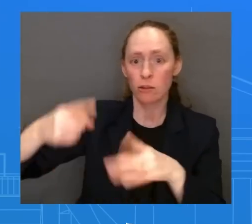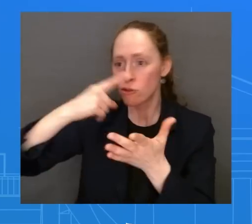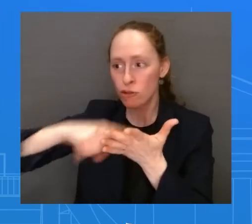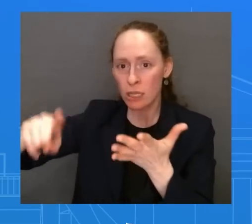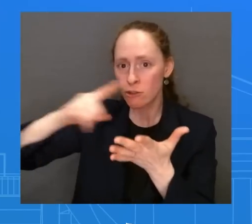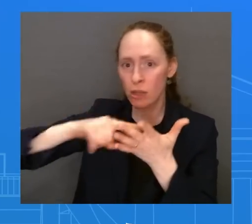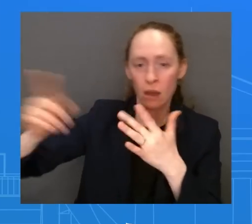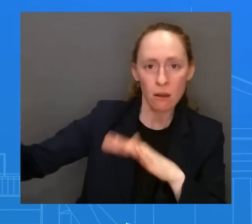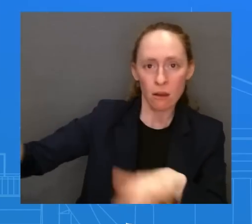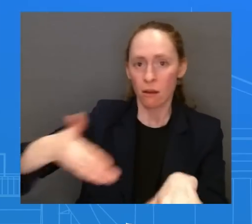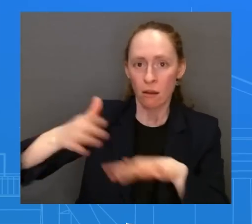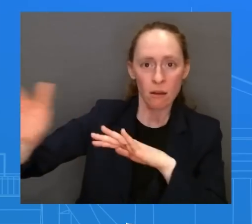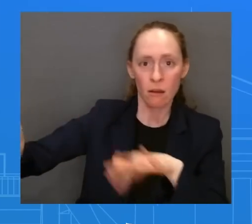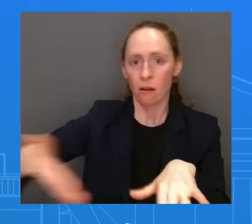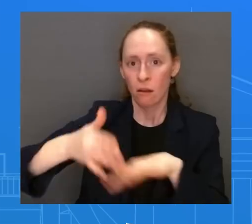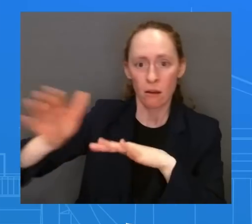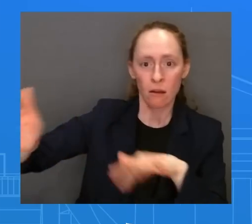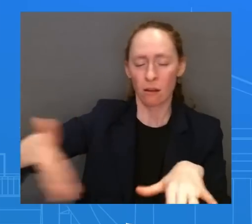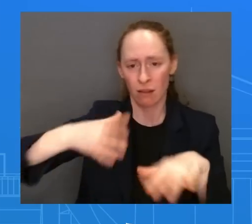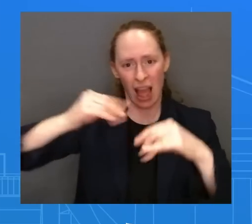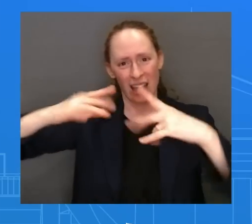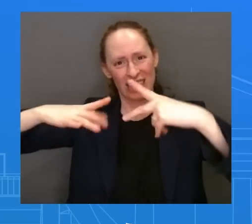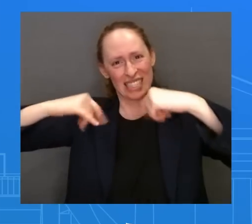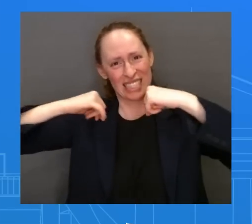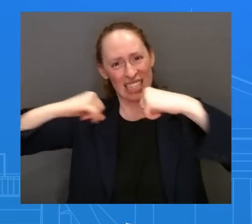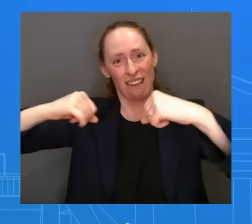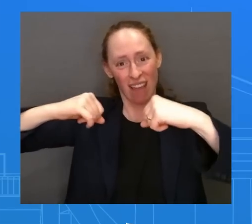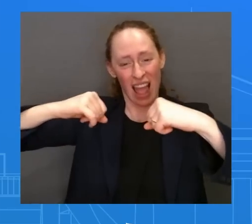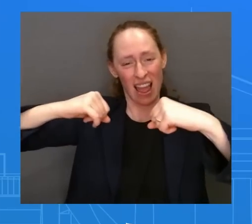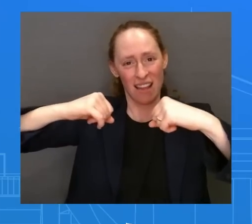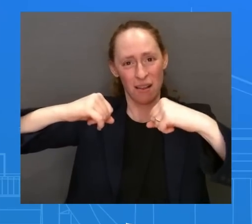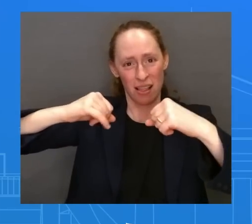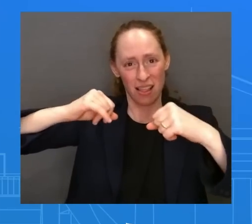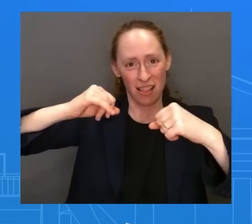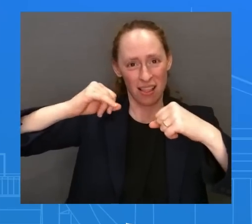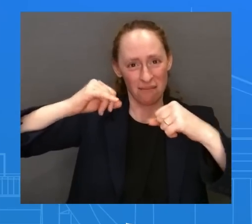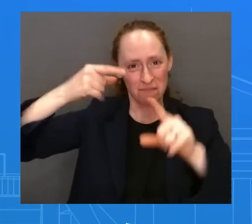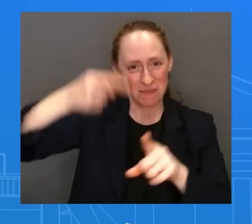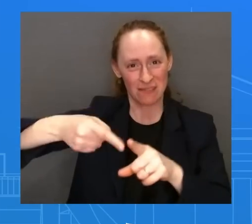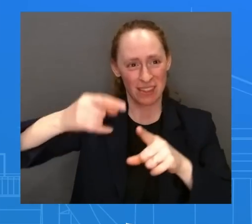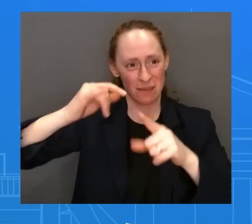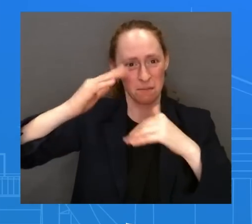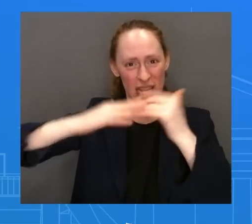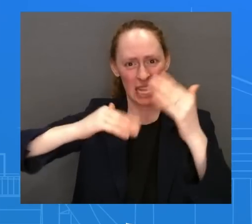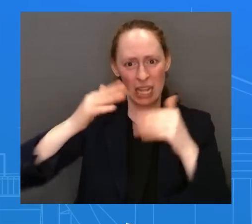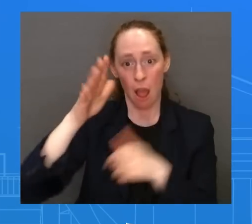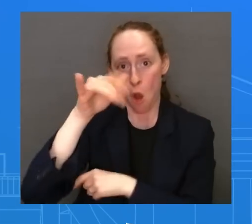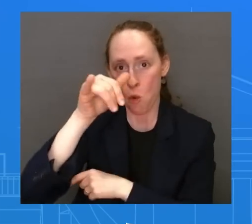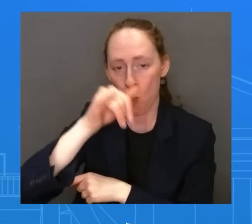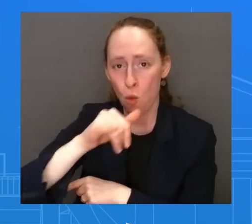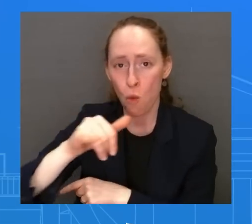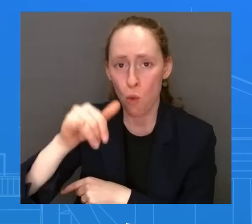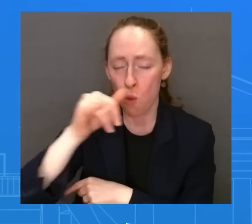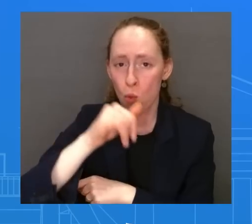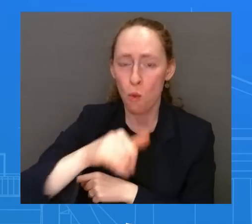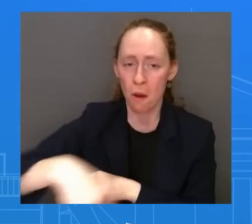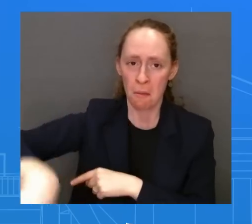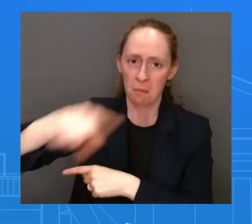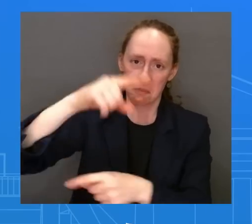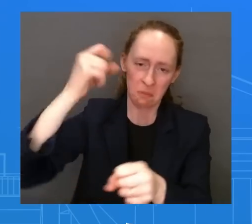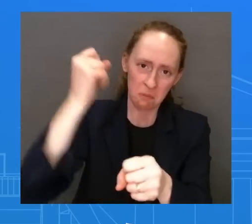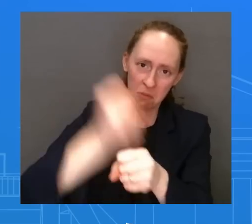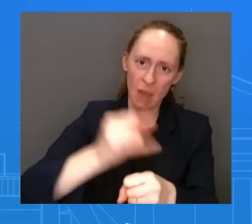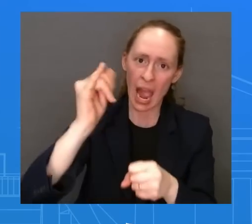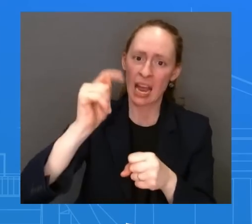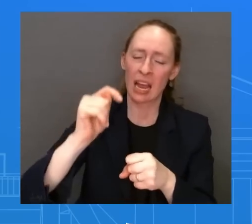external threats um that's pretty remarkable and so for all this talk of chaos I just didn't see it not from my perch at